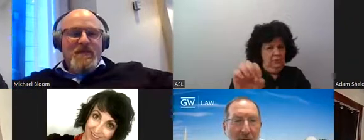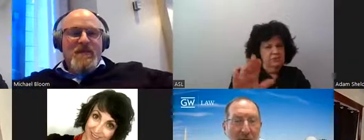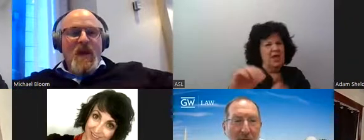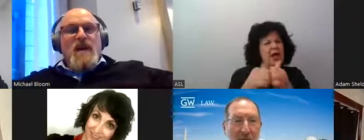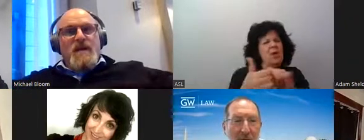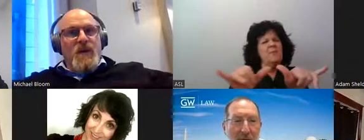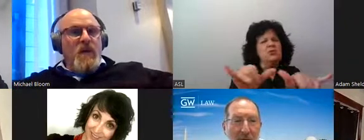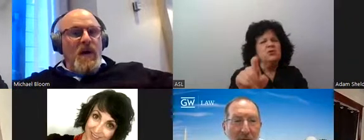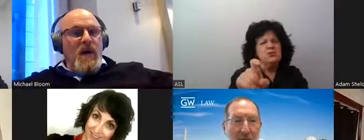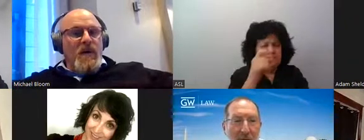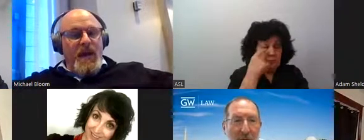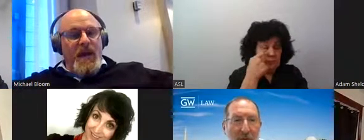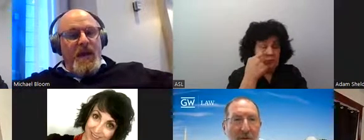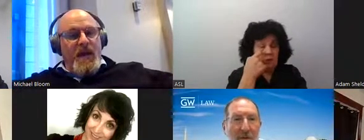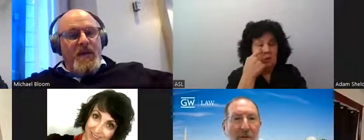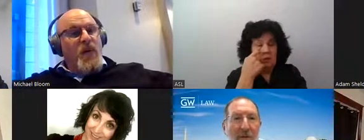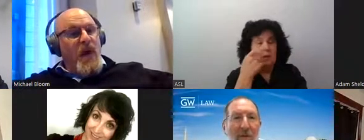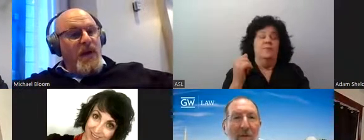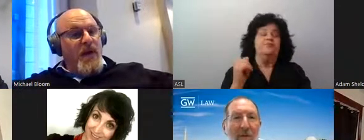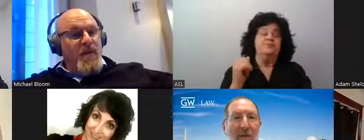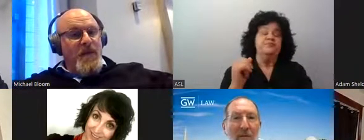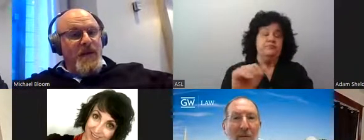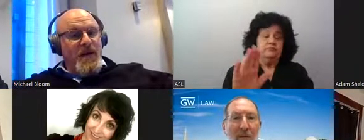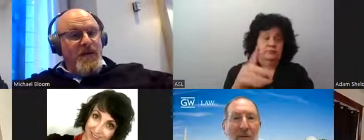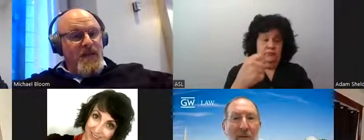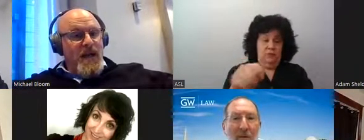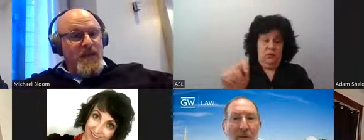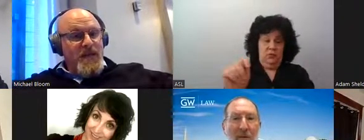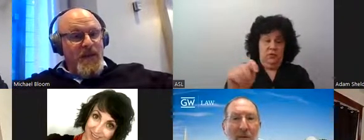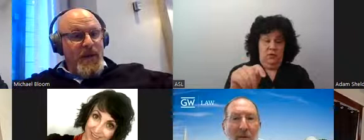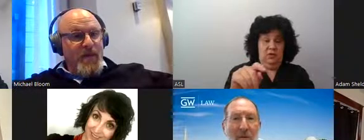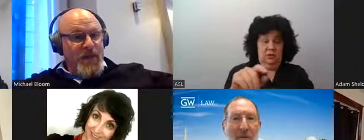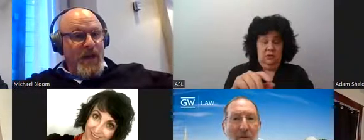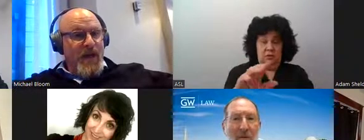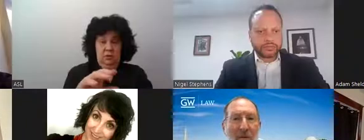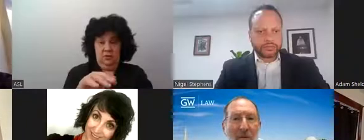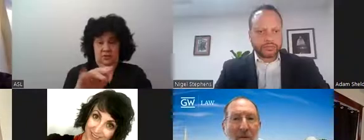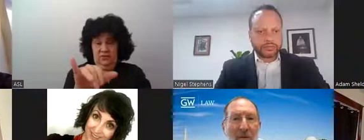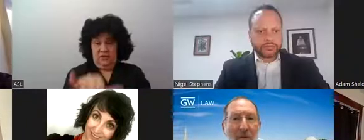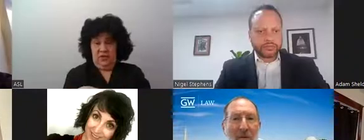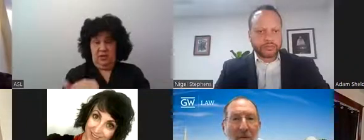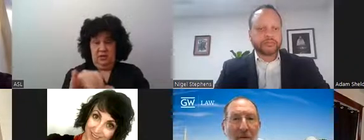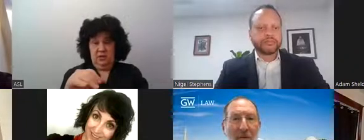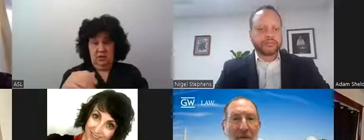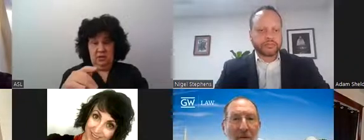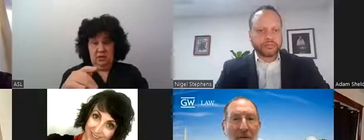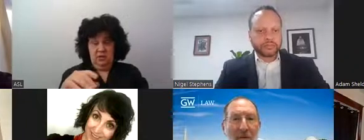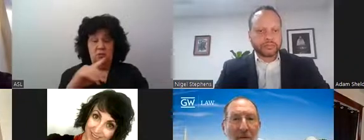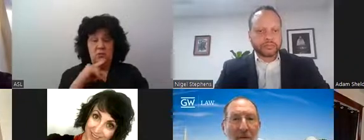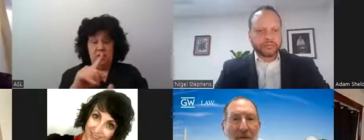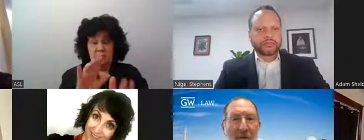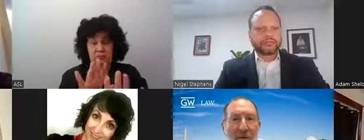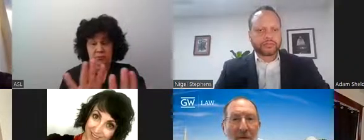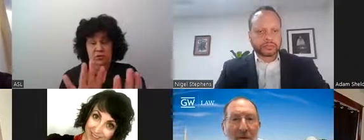that? So the low embodied carbon material discussion is really pushing attention onto